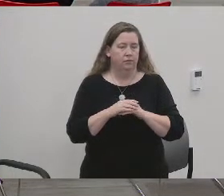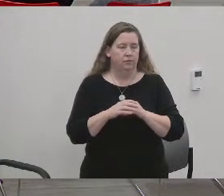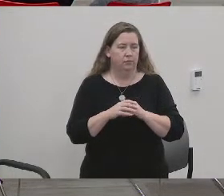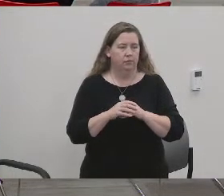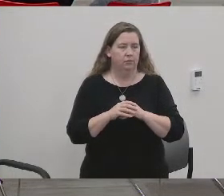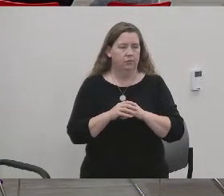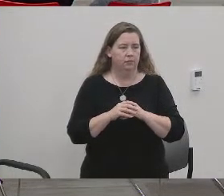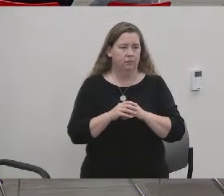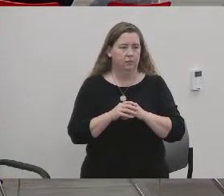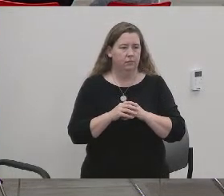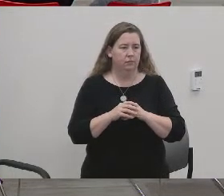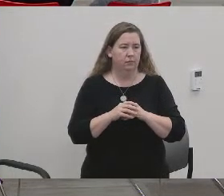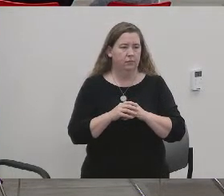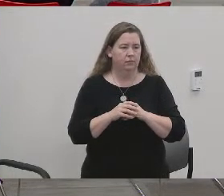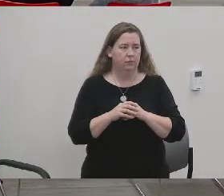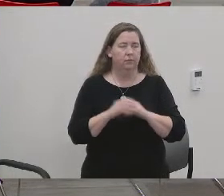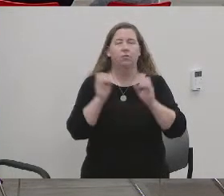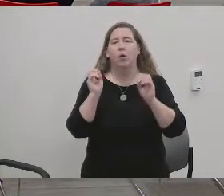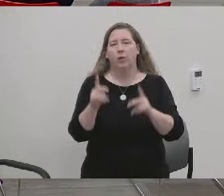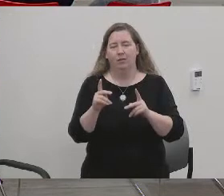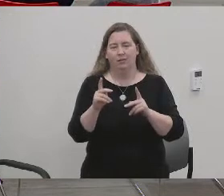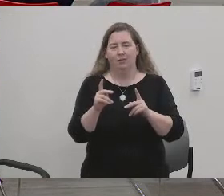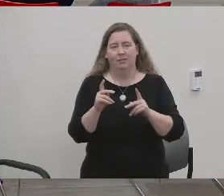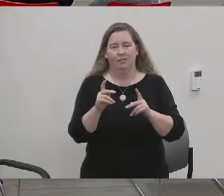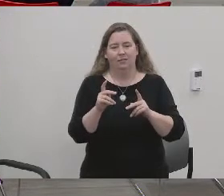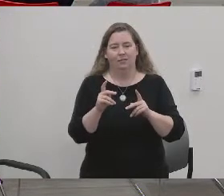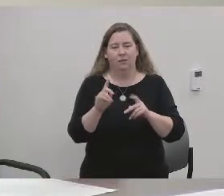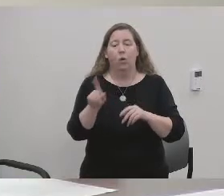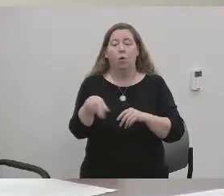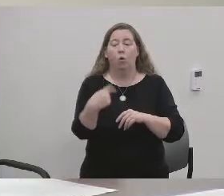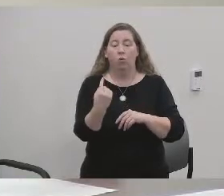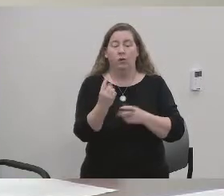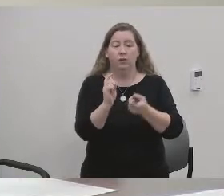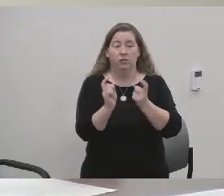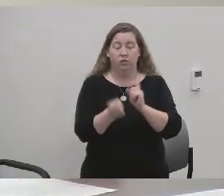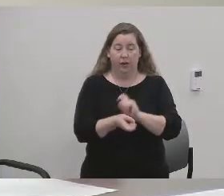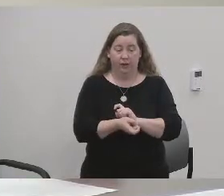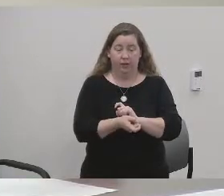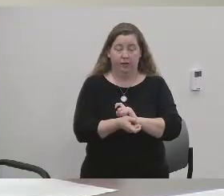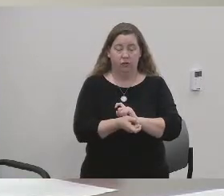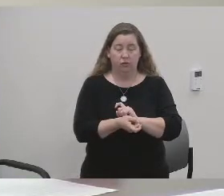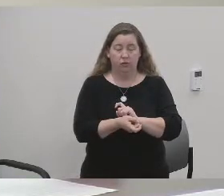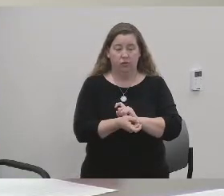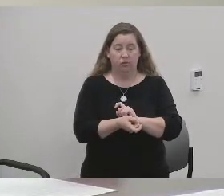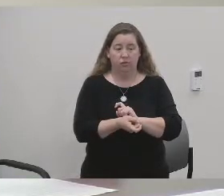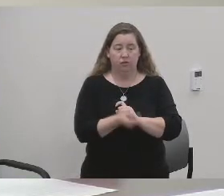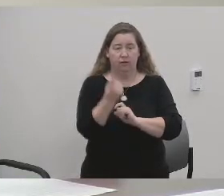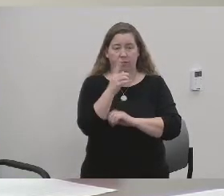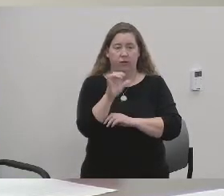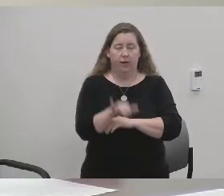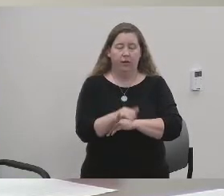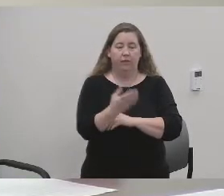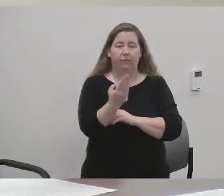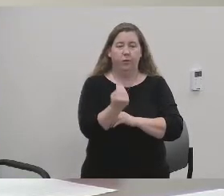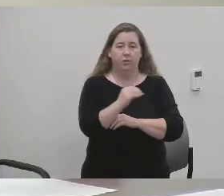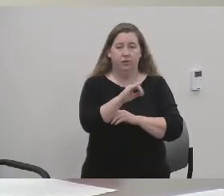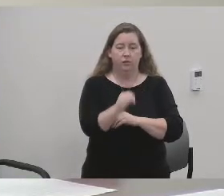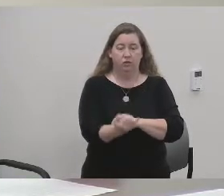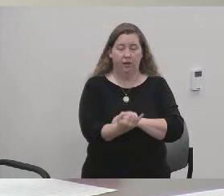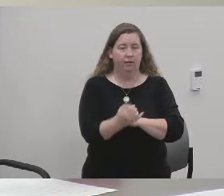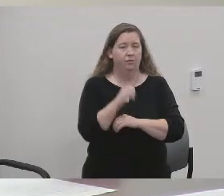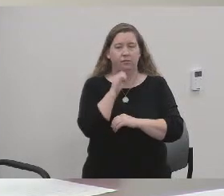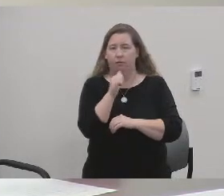Okay, we'll correct our previous correction, and the only thing that will change on that line item will be under 14J instead of